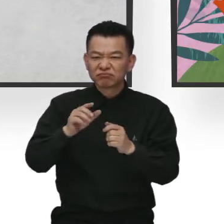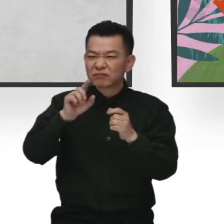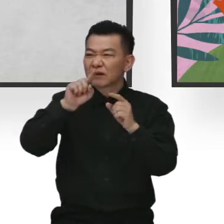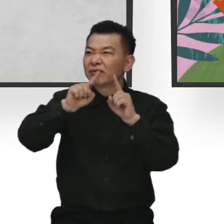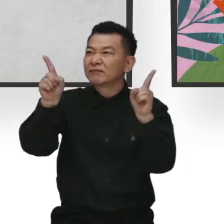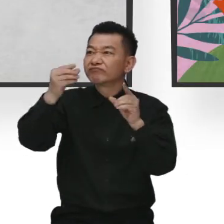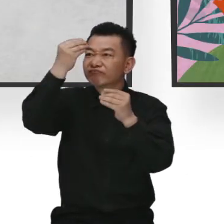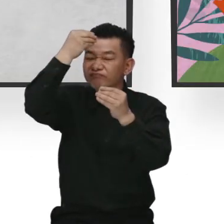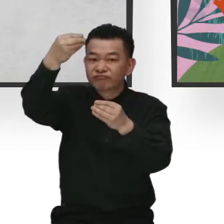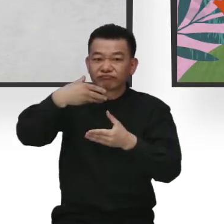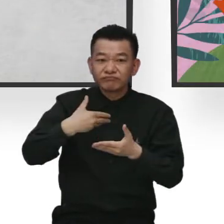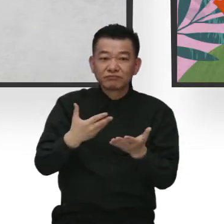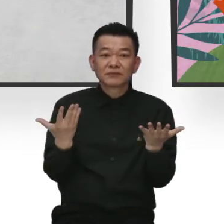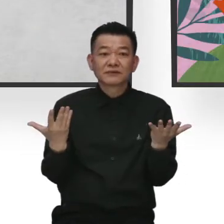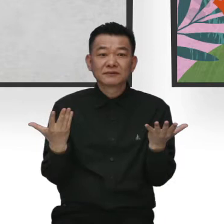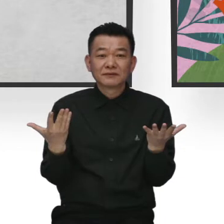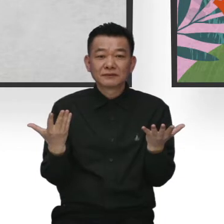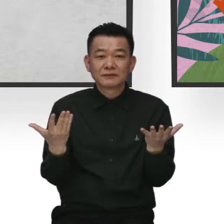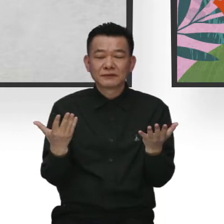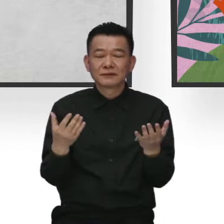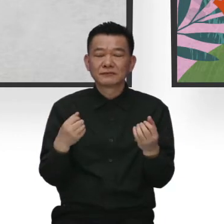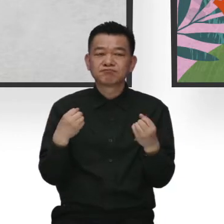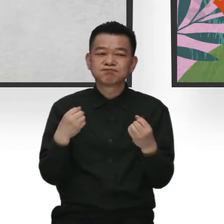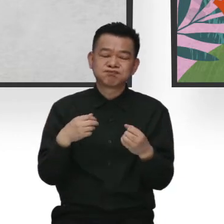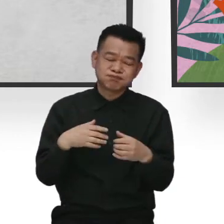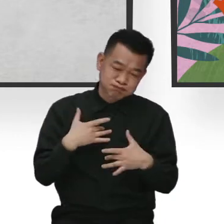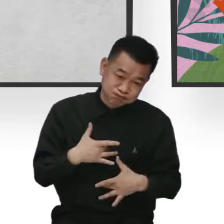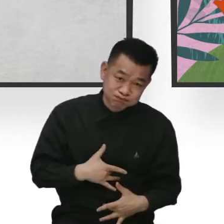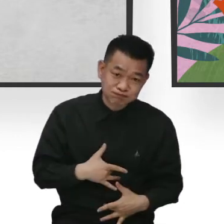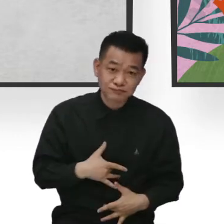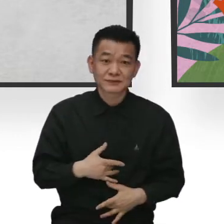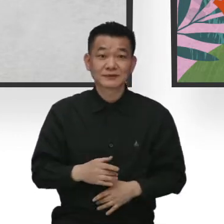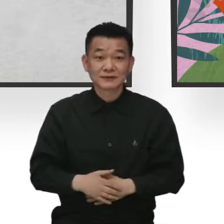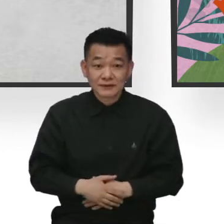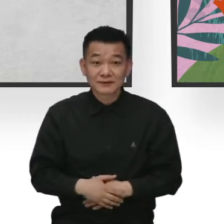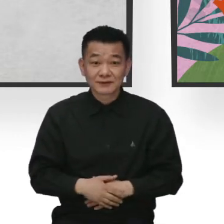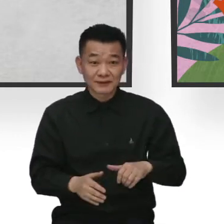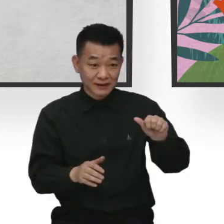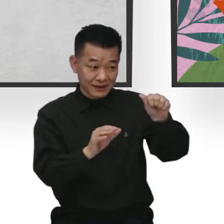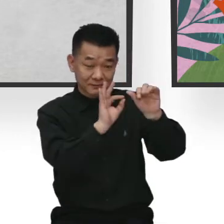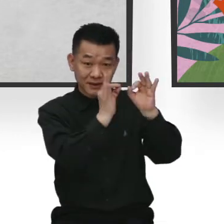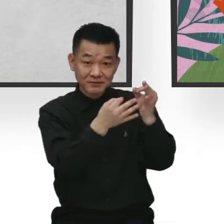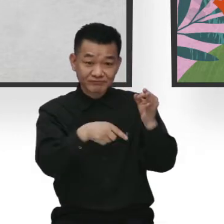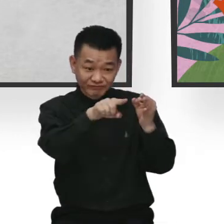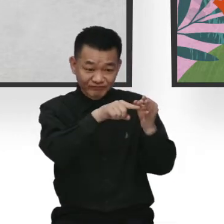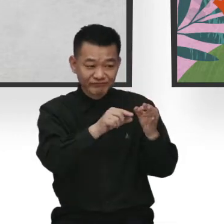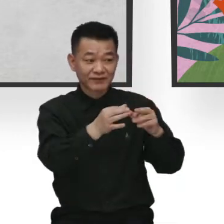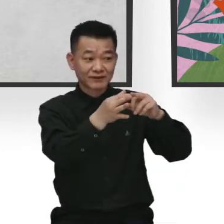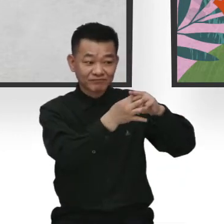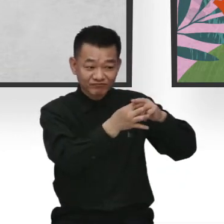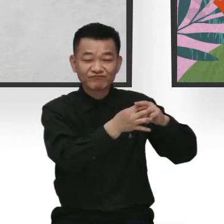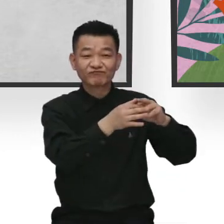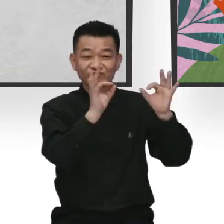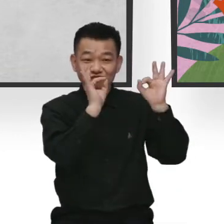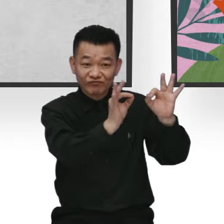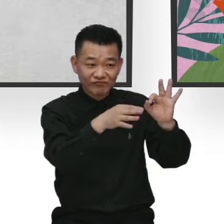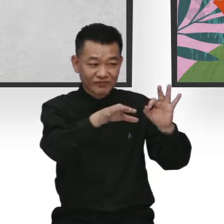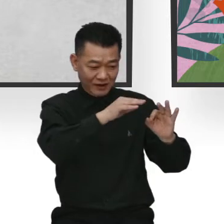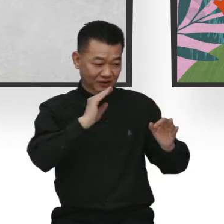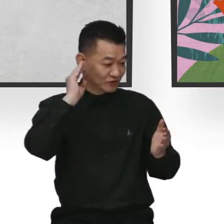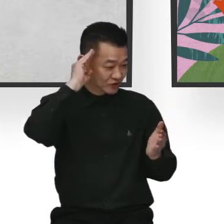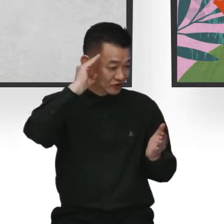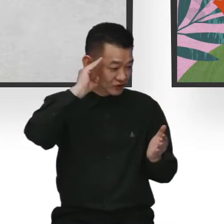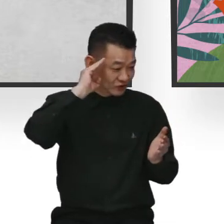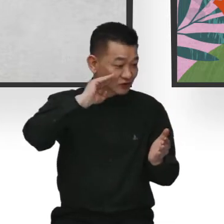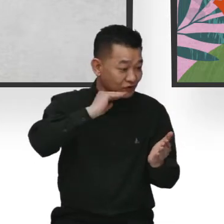his family were devastated by the unexpected reply from the immigration office. It's because Mr. A, his wife,